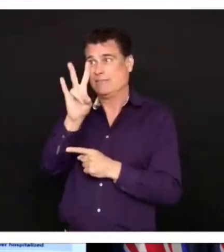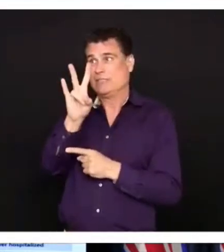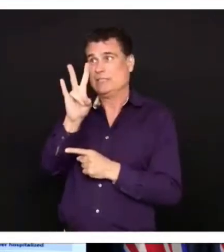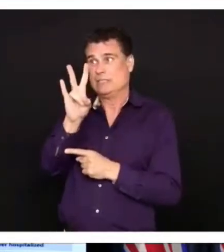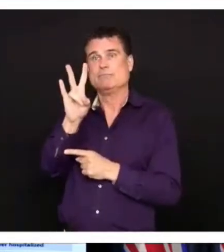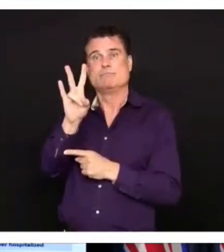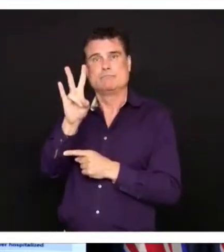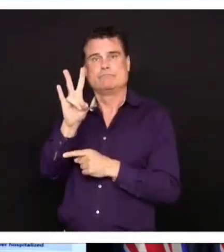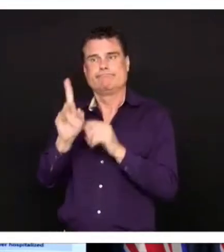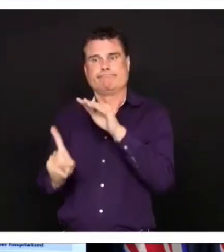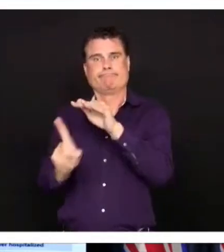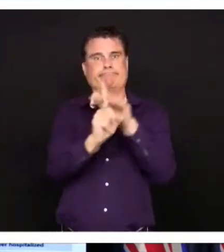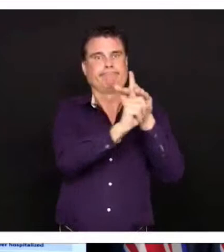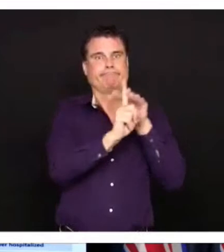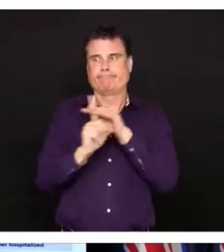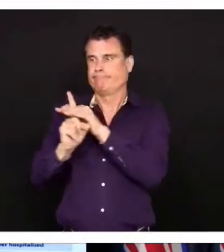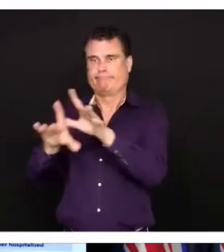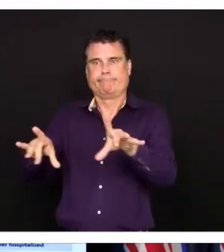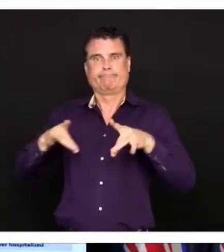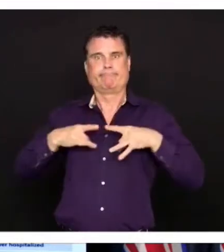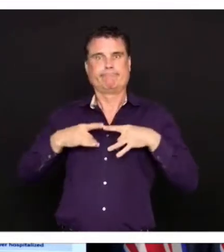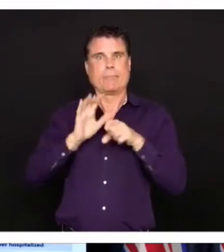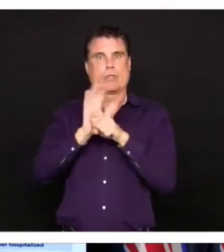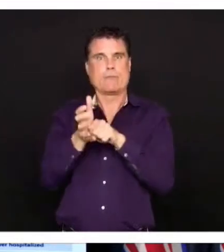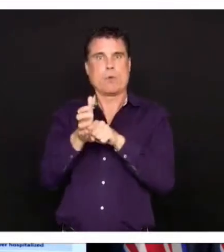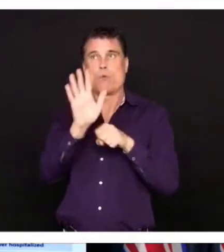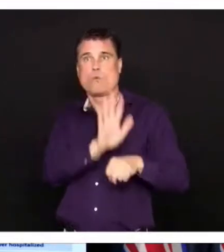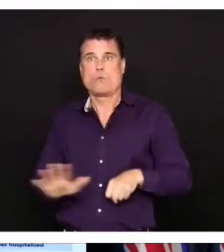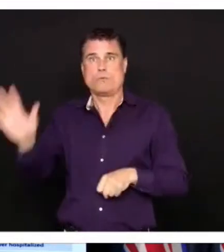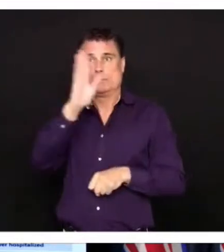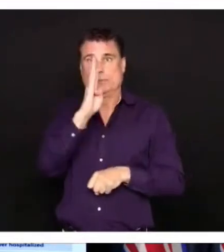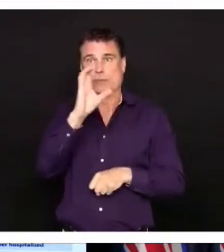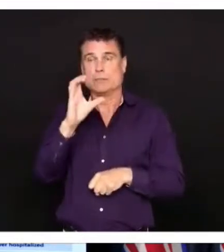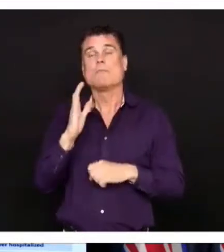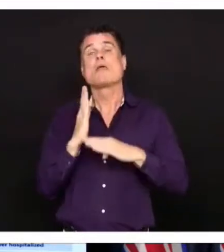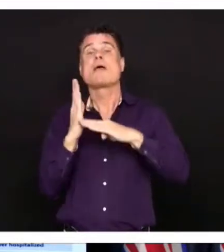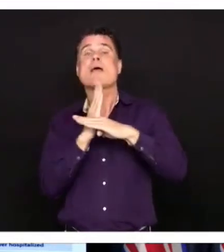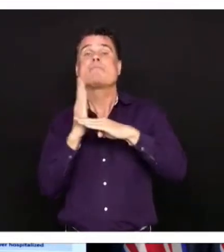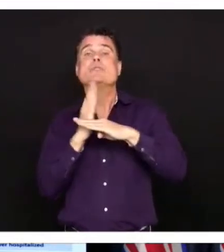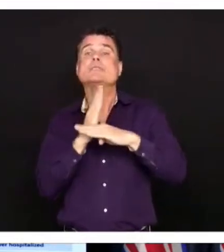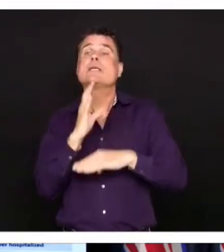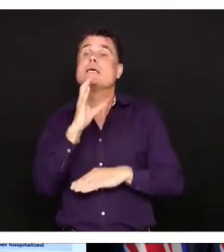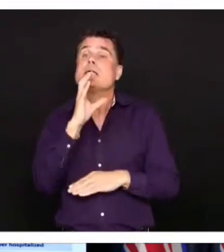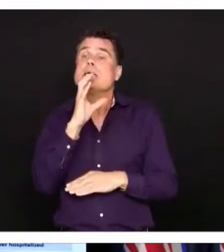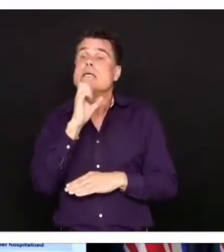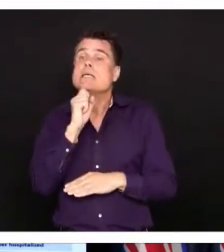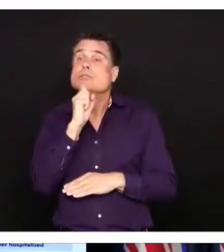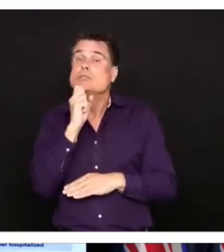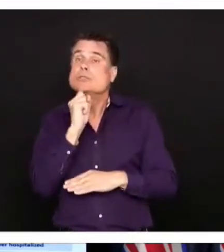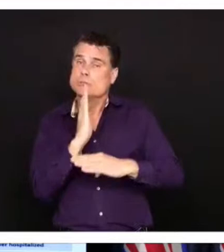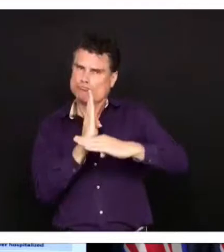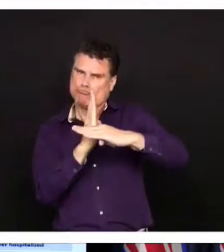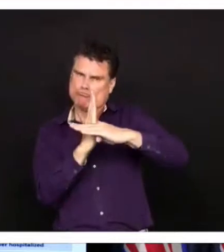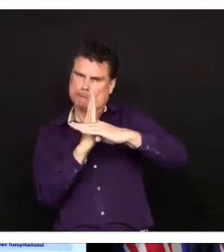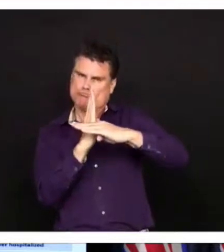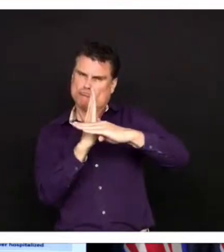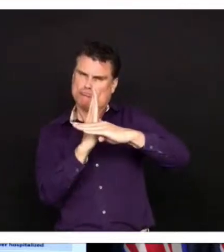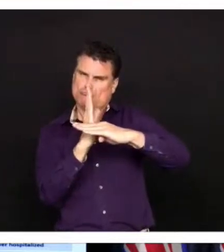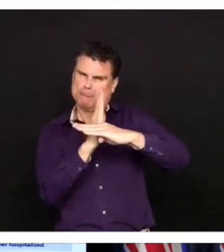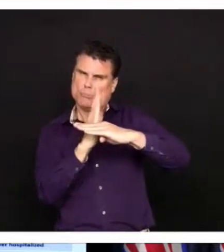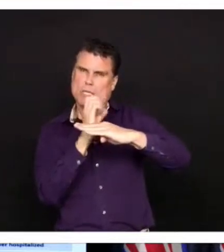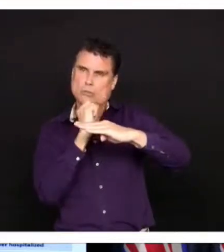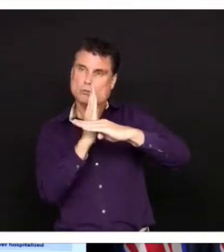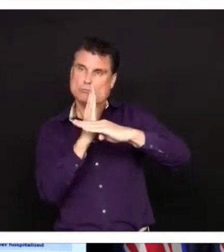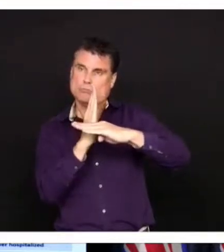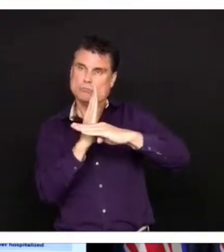the most common, the middle age of people who are affected, rather than the average or the mean, because we